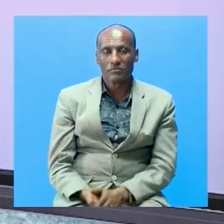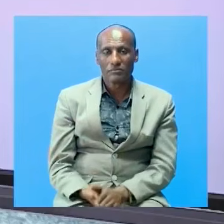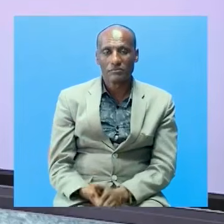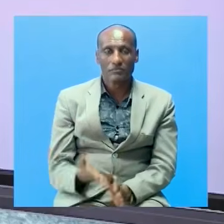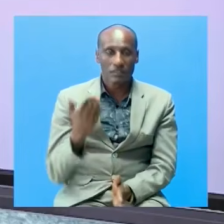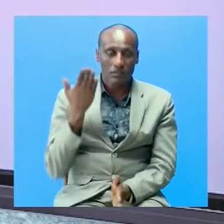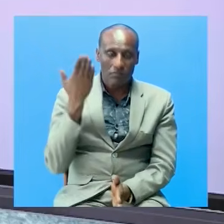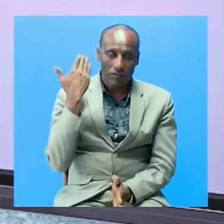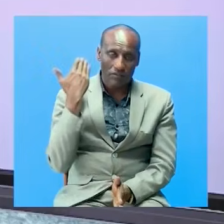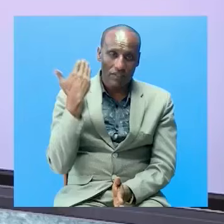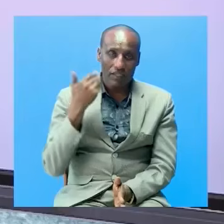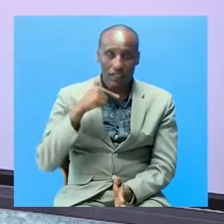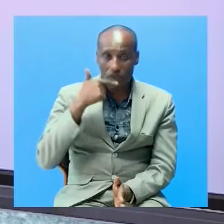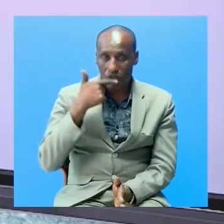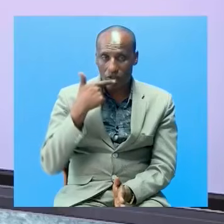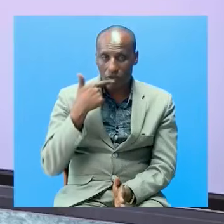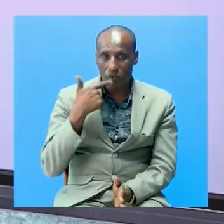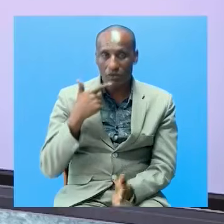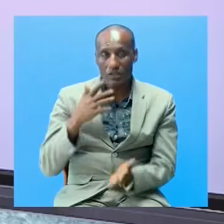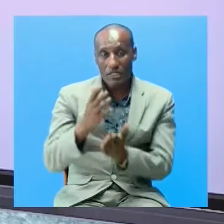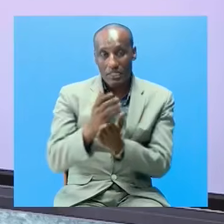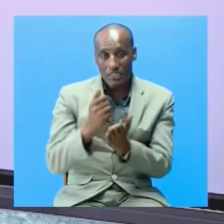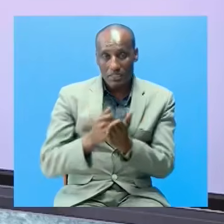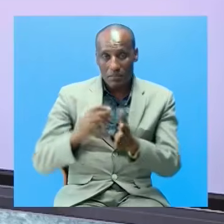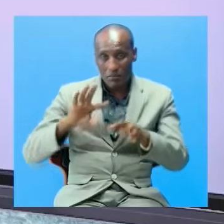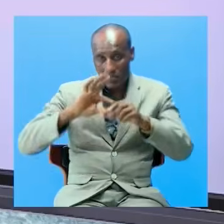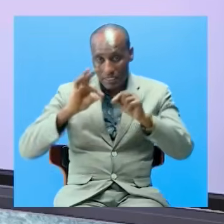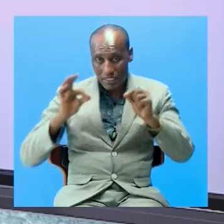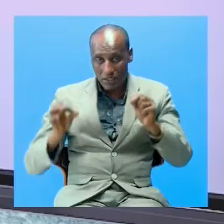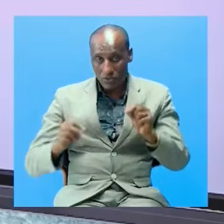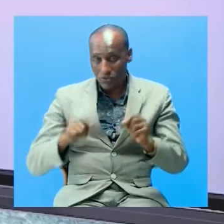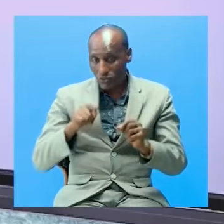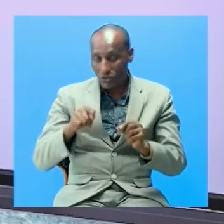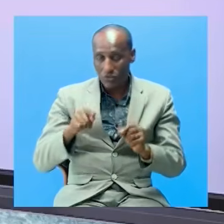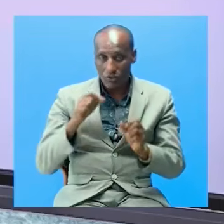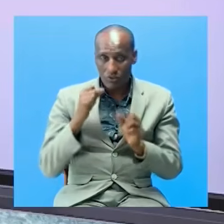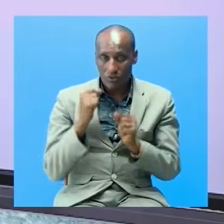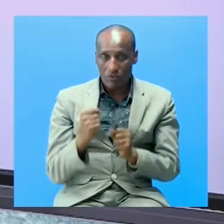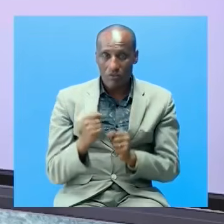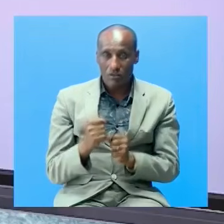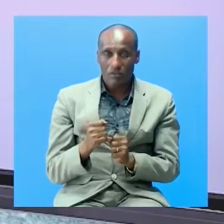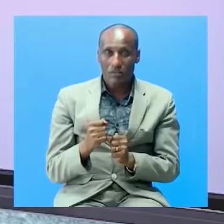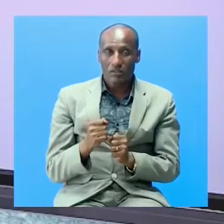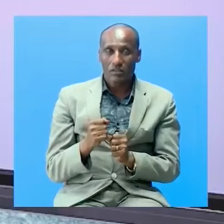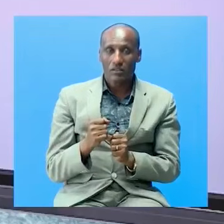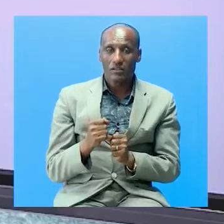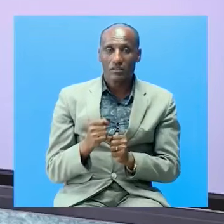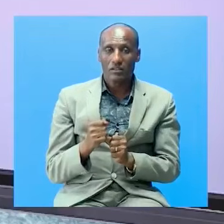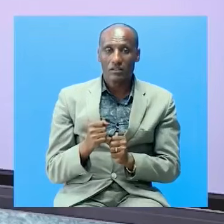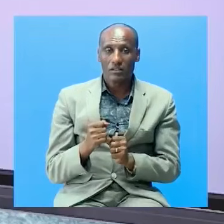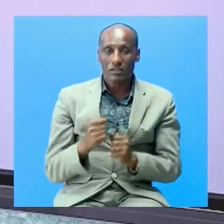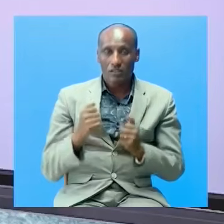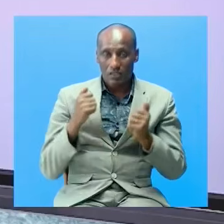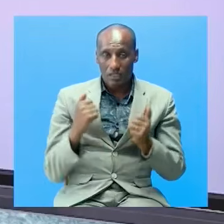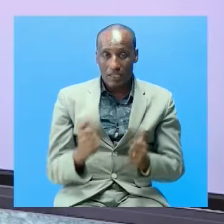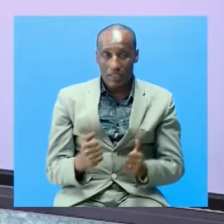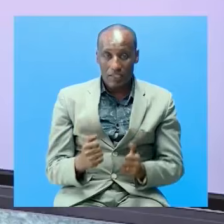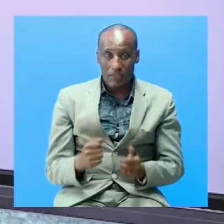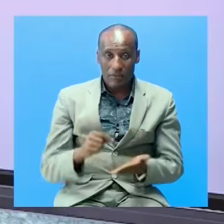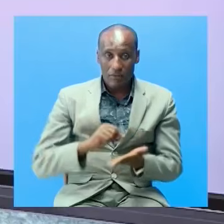not certain. Now, earlier I told you to make some sentences of your